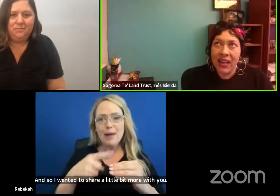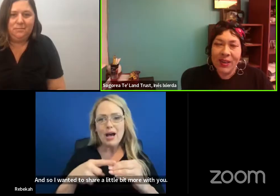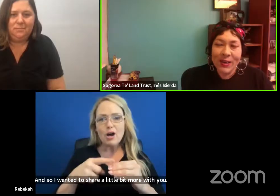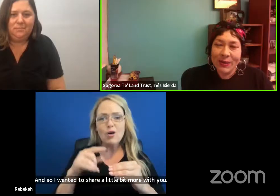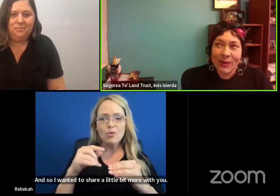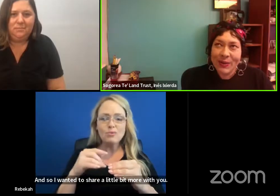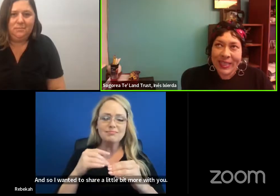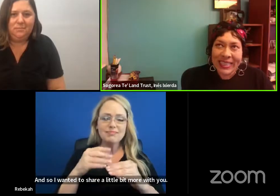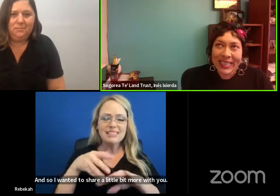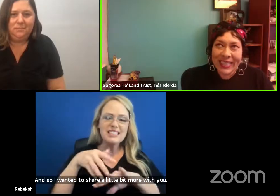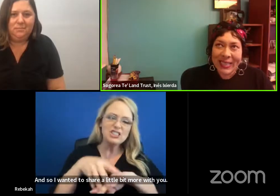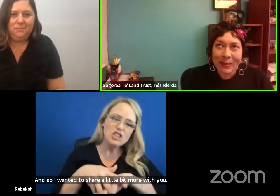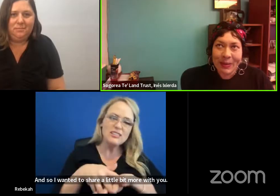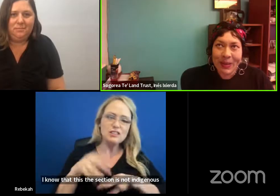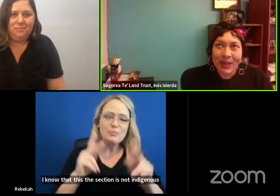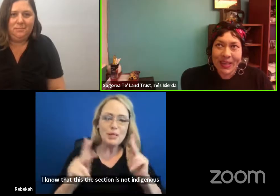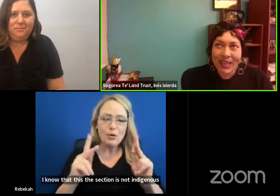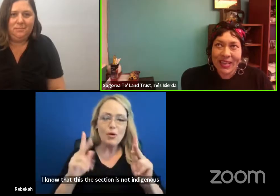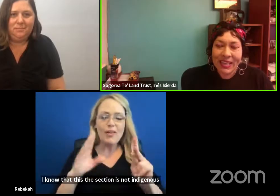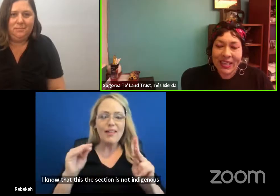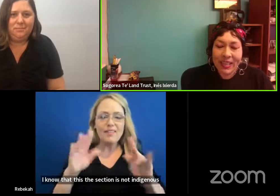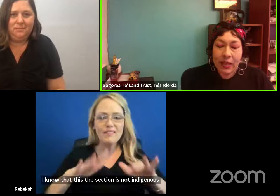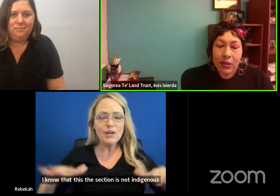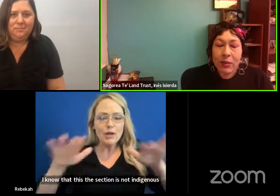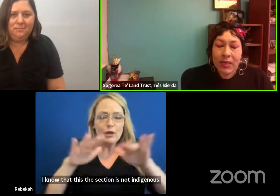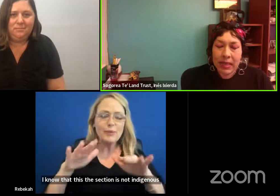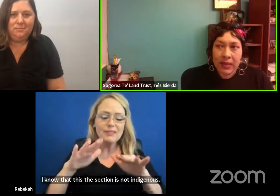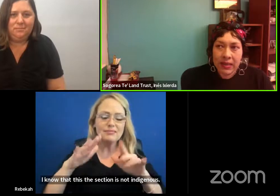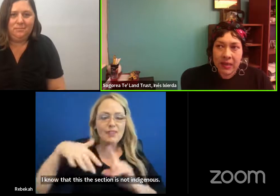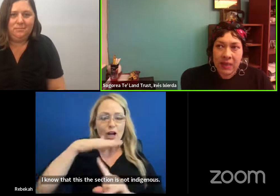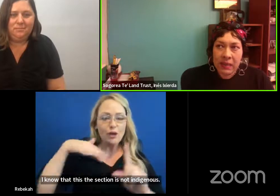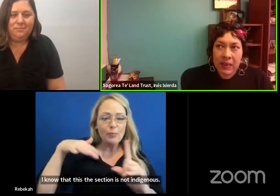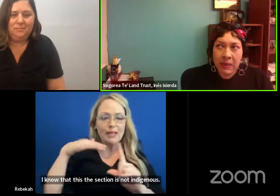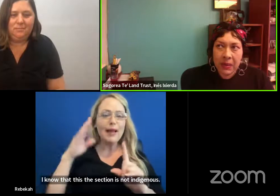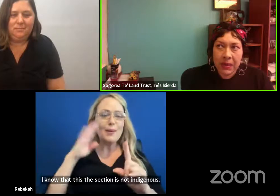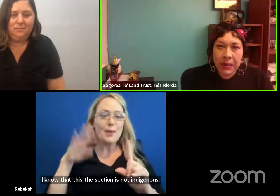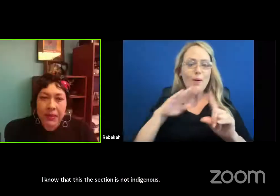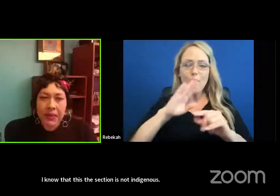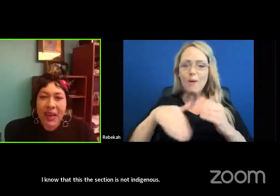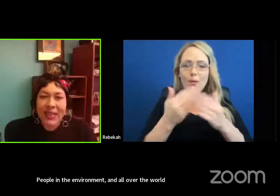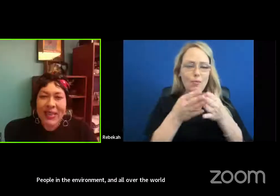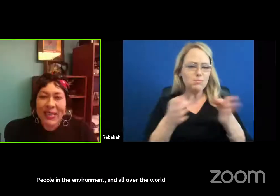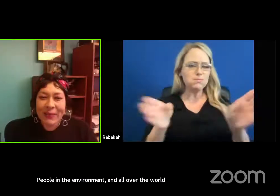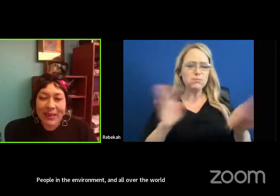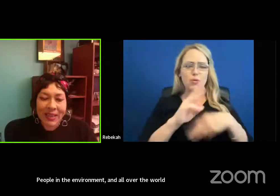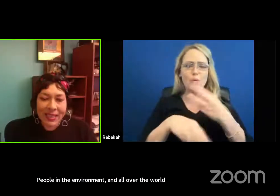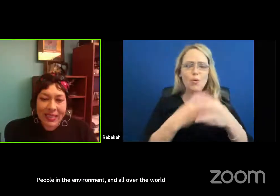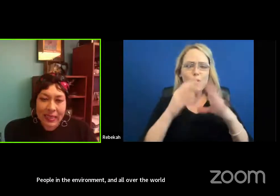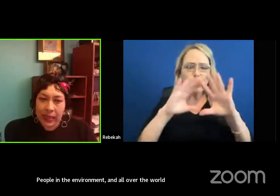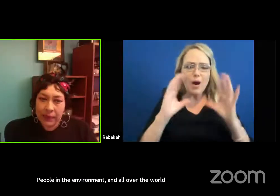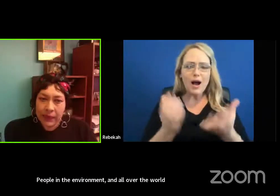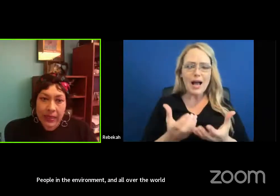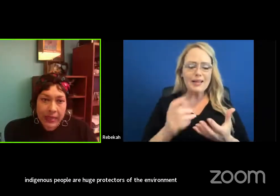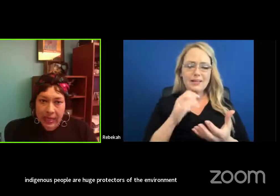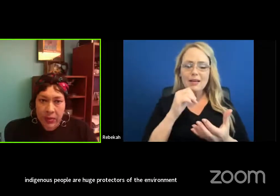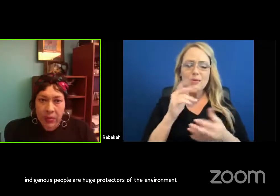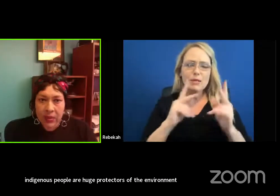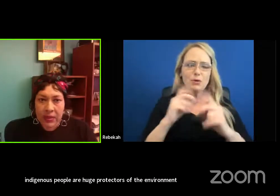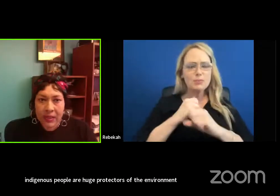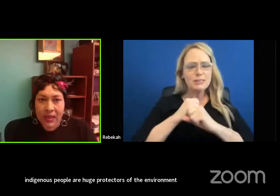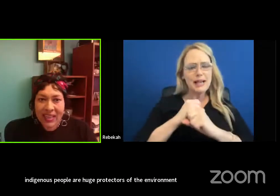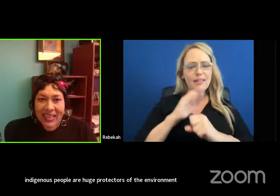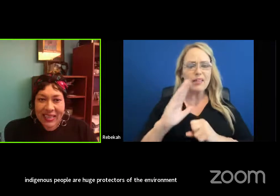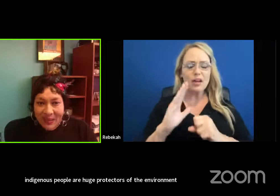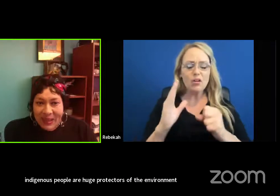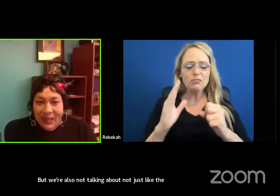environment, and all over the world, Indigenous people are huge protectors of the environment, but we're also talking about not just like the natural